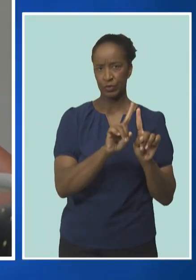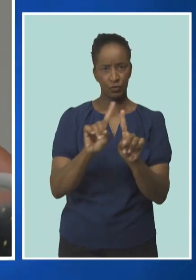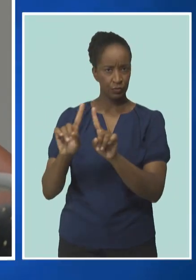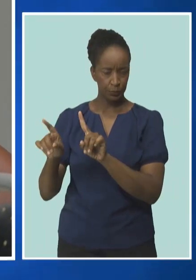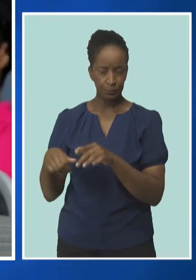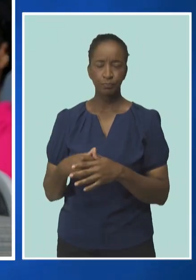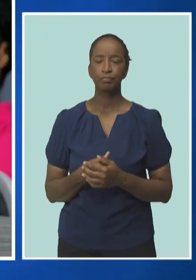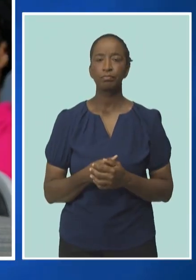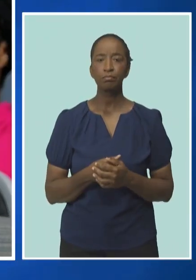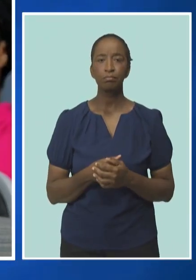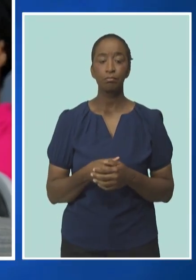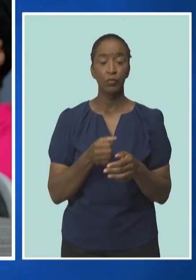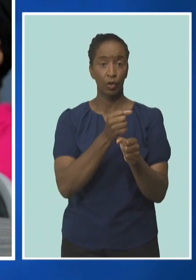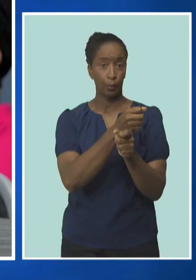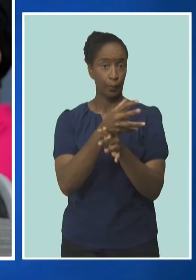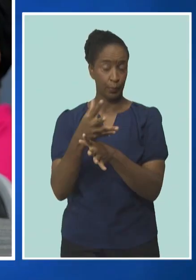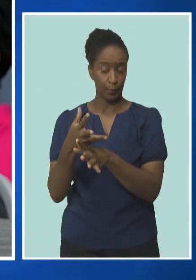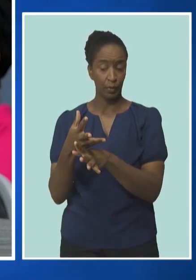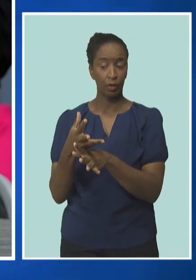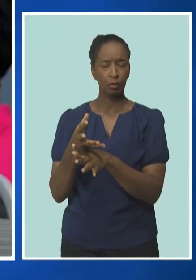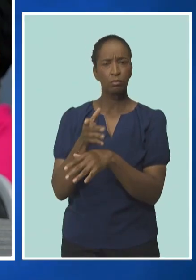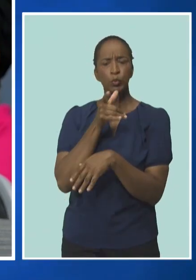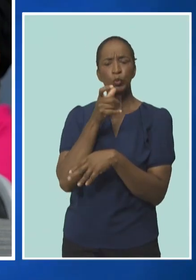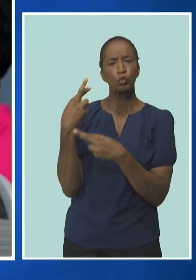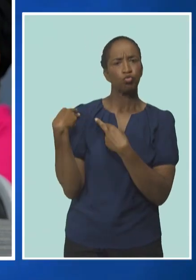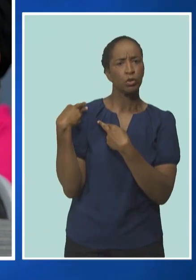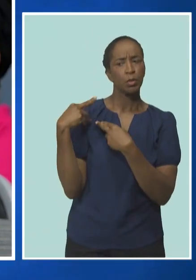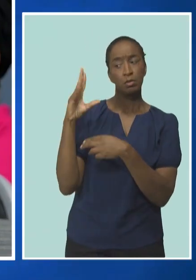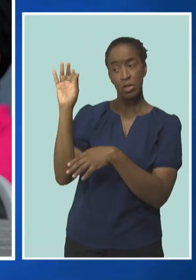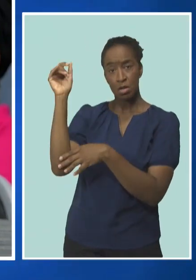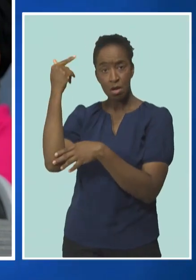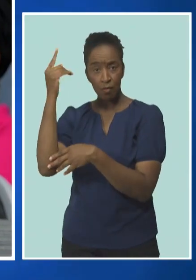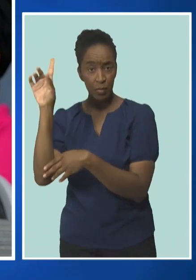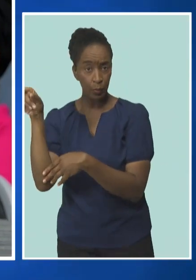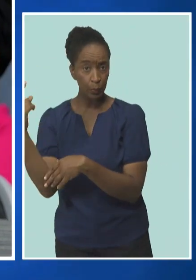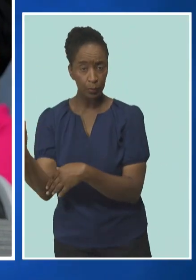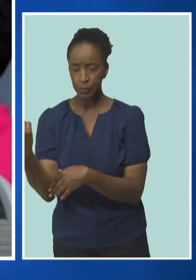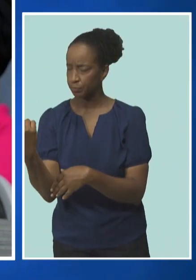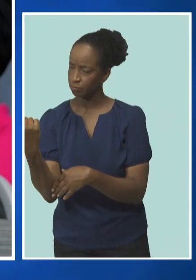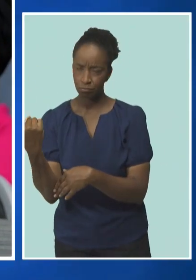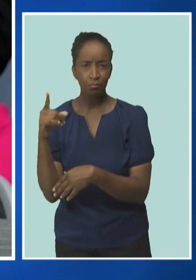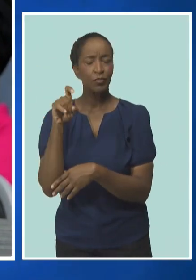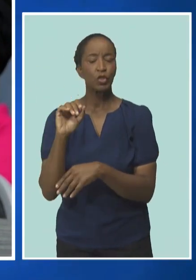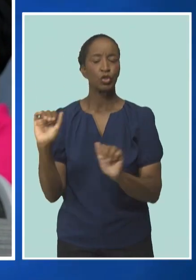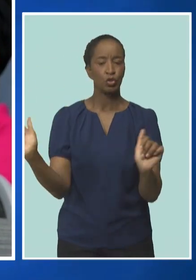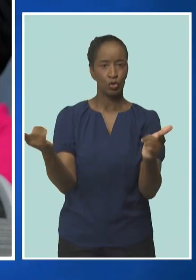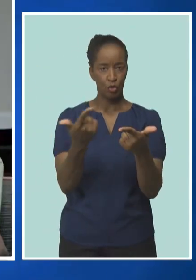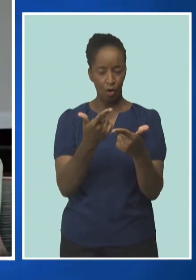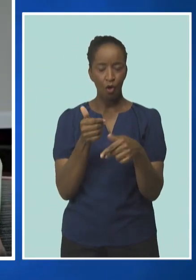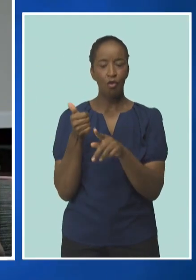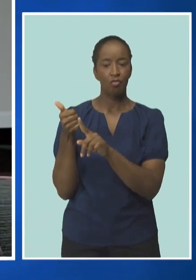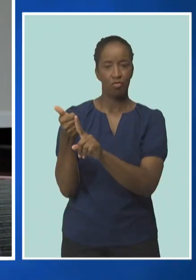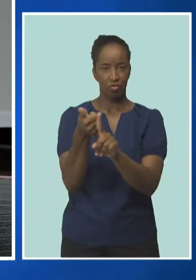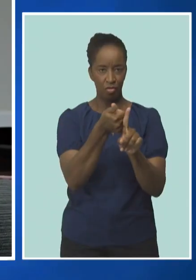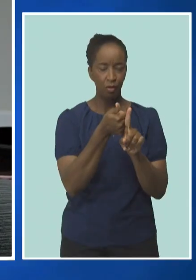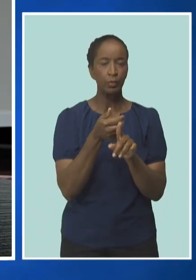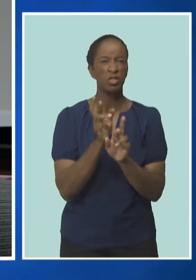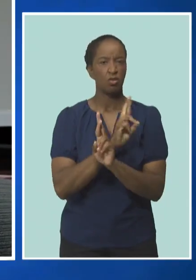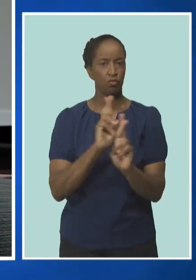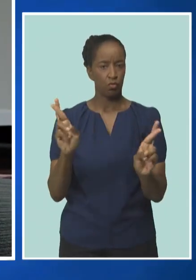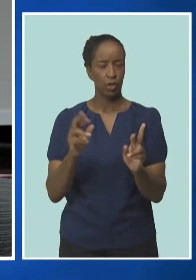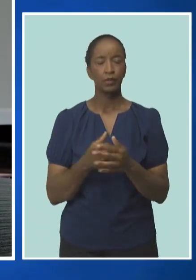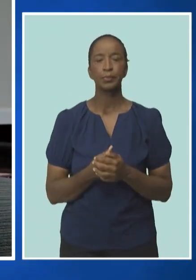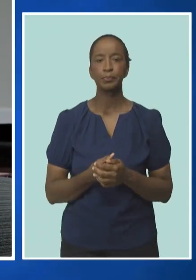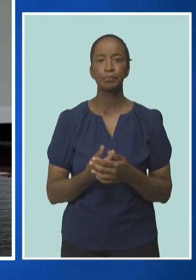that preparedness is not just government's responsibility, but urged them to plan and protect themselves. He highlighted a